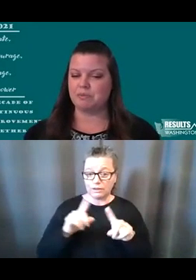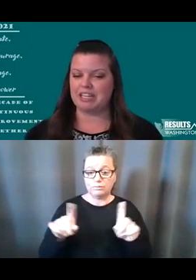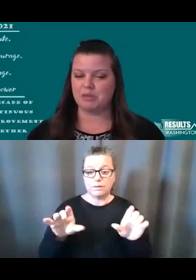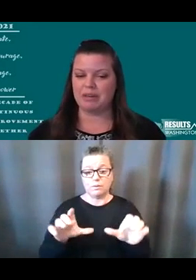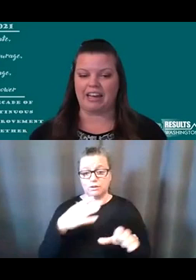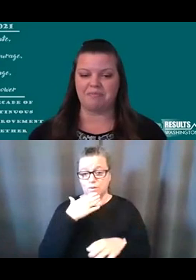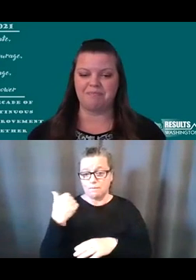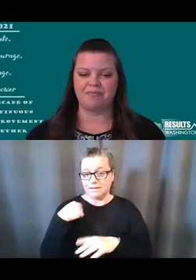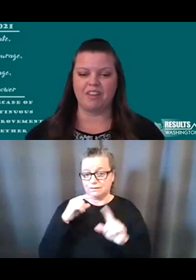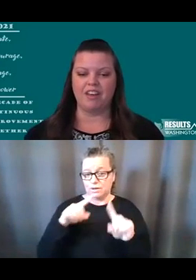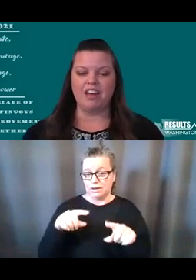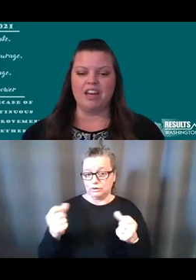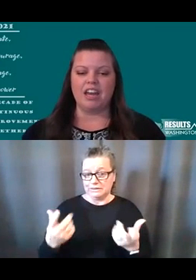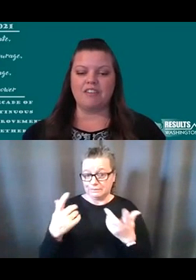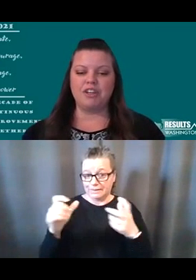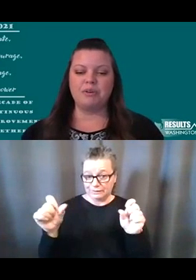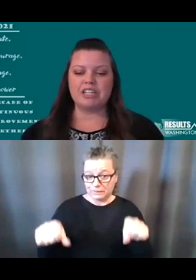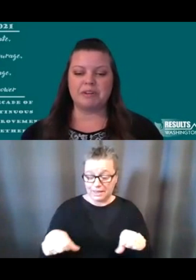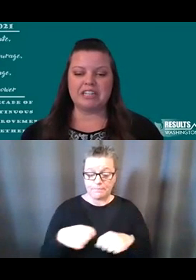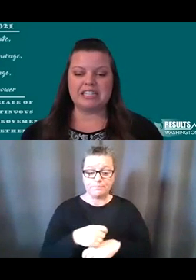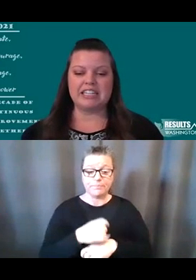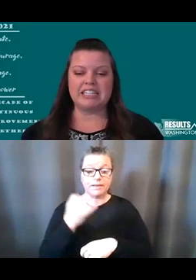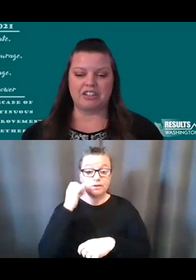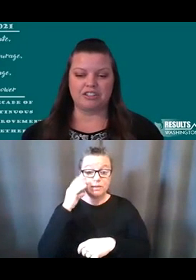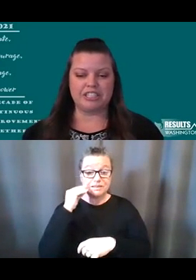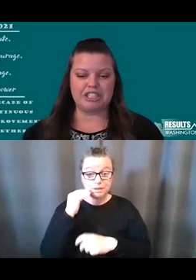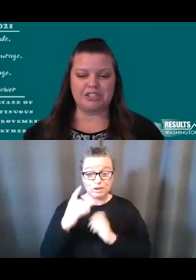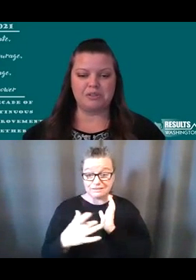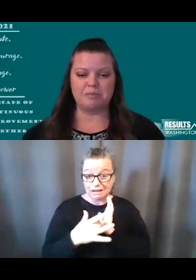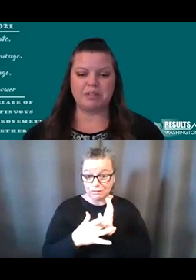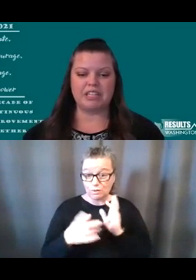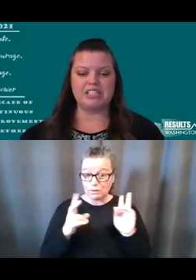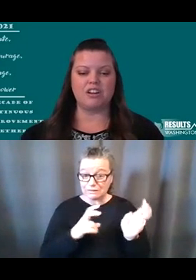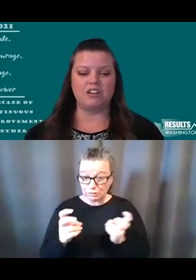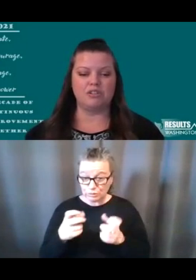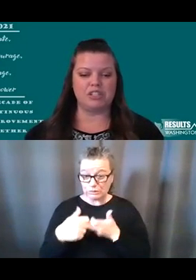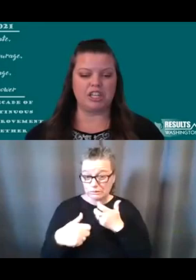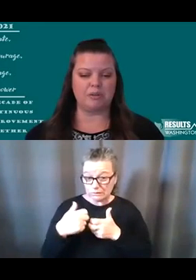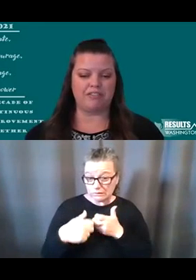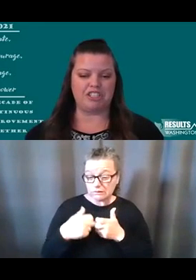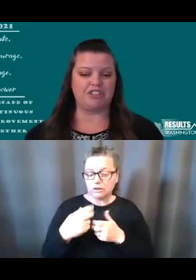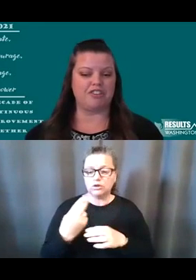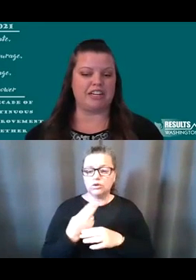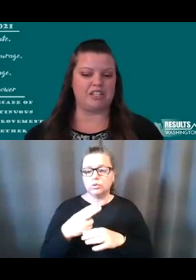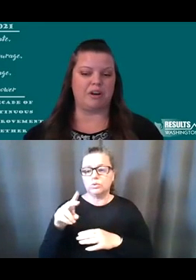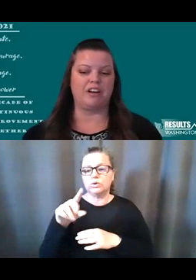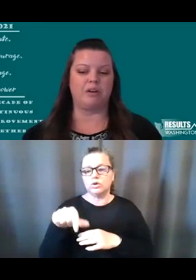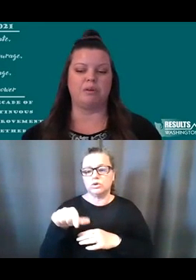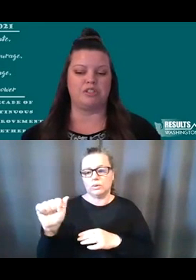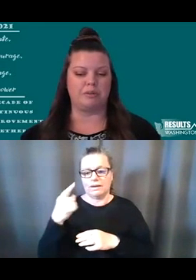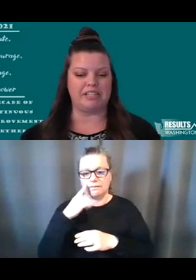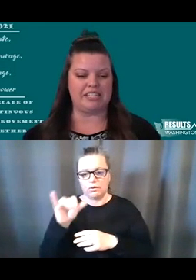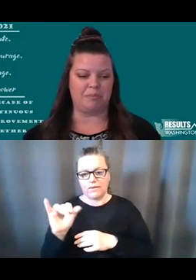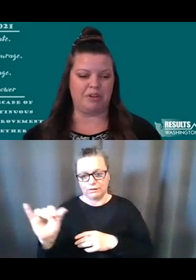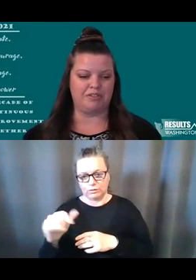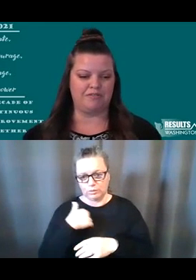answer as many as we can. If you experience any technical issues, please use the QA feature for that as well, and we will